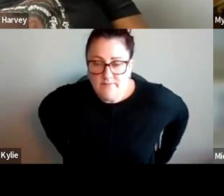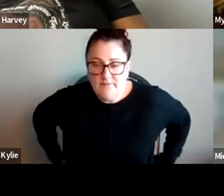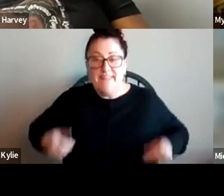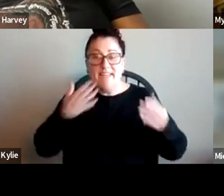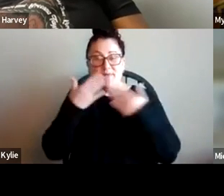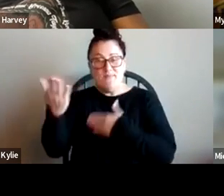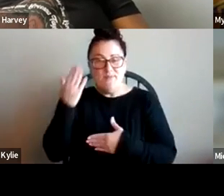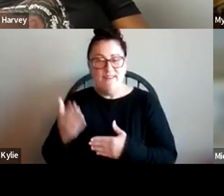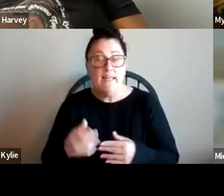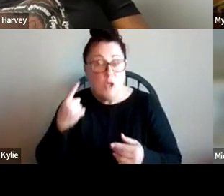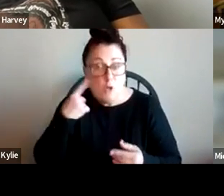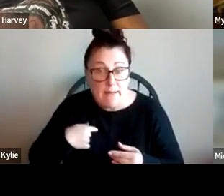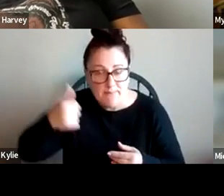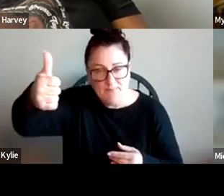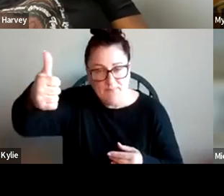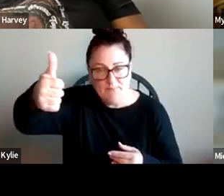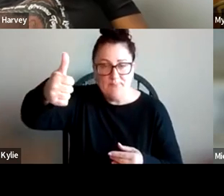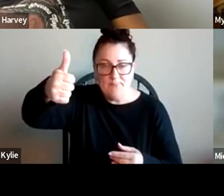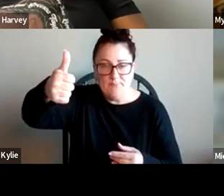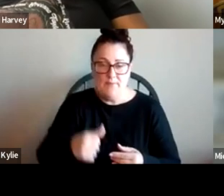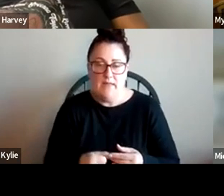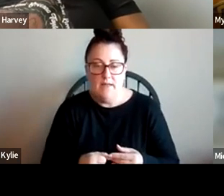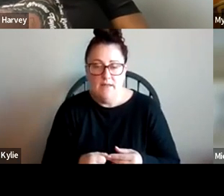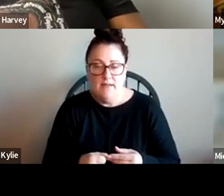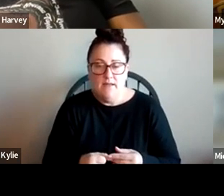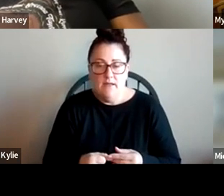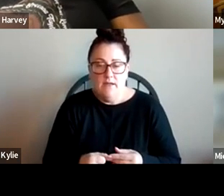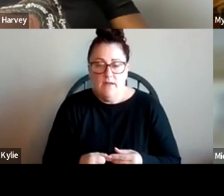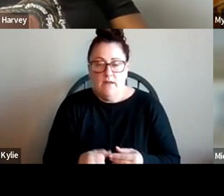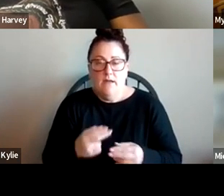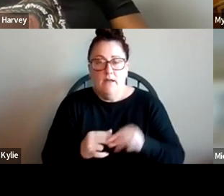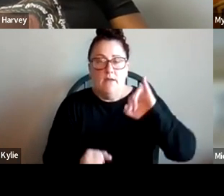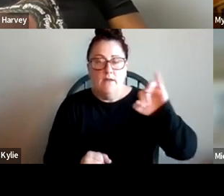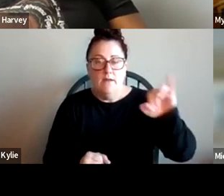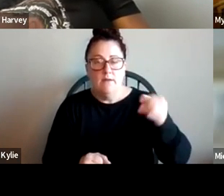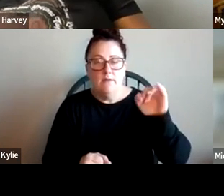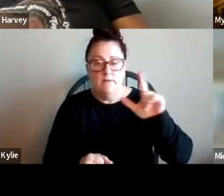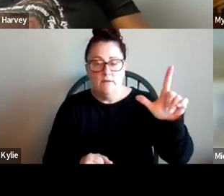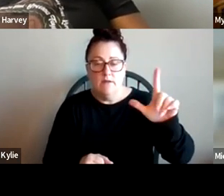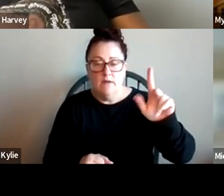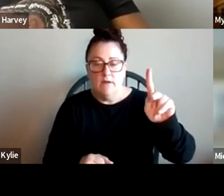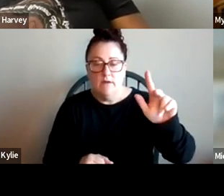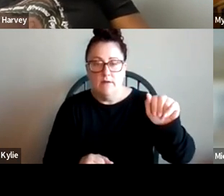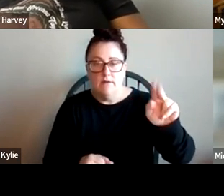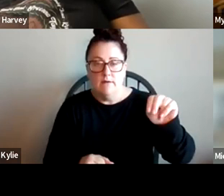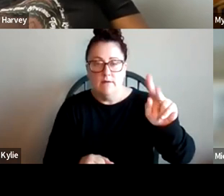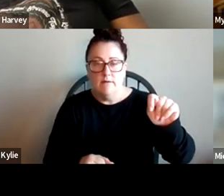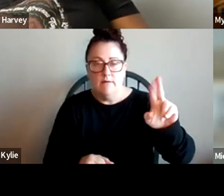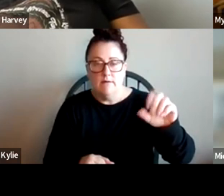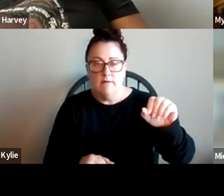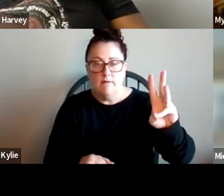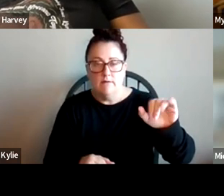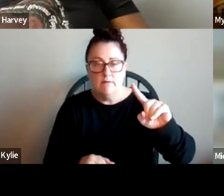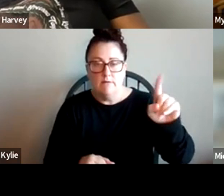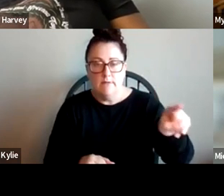Good morning. Can you hear me? Yes, welcome. Thank you. My name is Jill Kantrowitz. Thank you to this